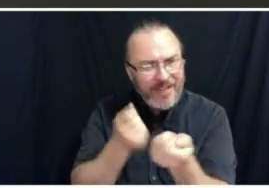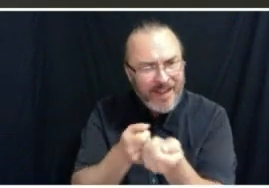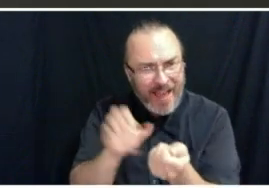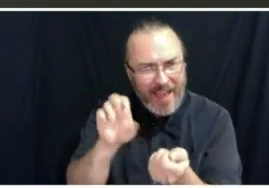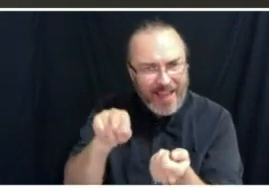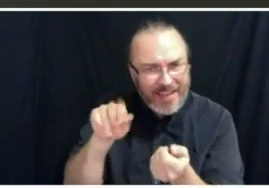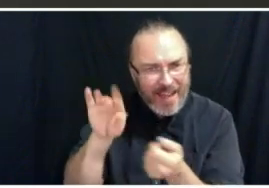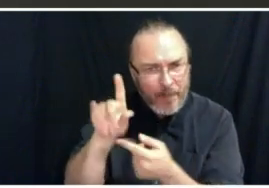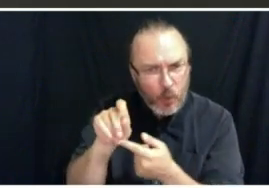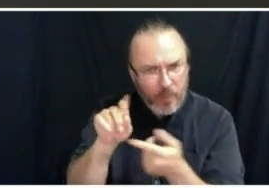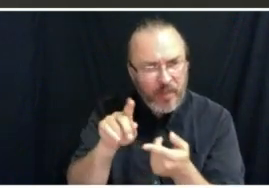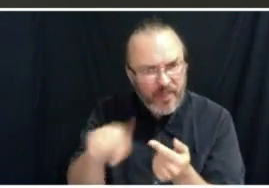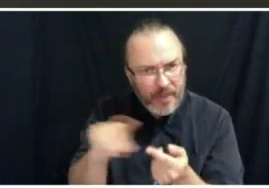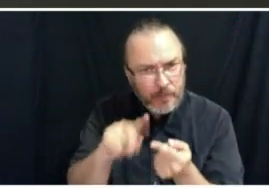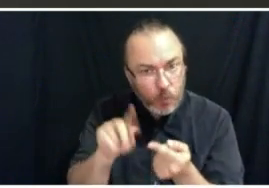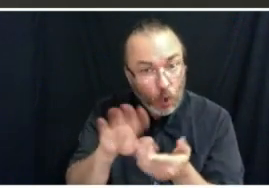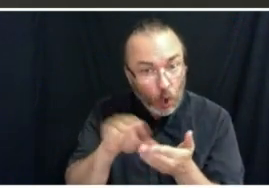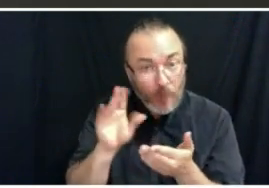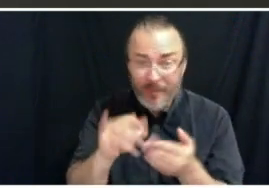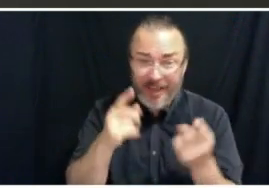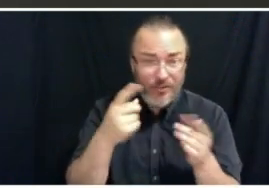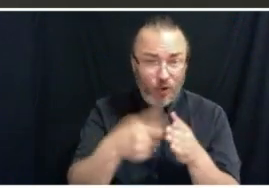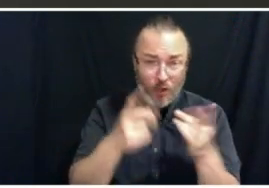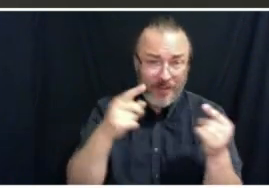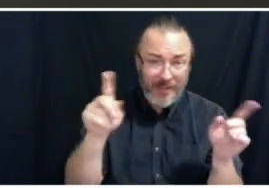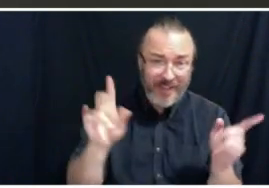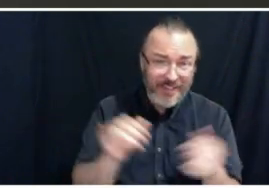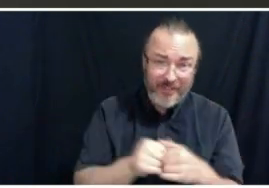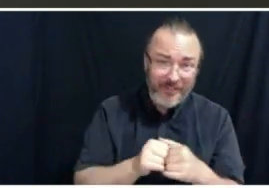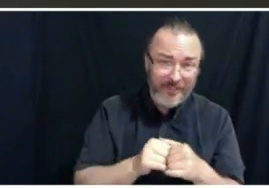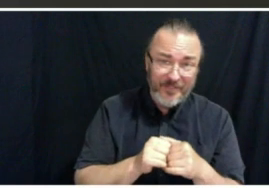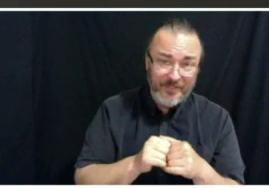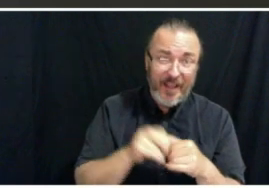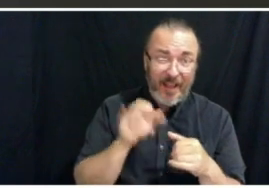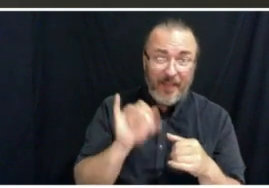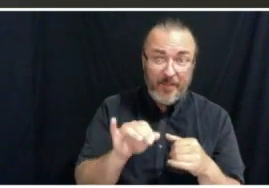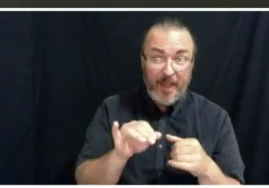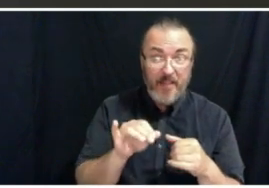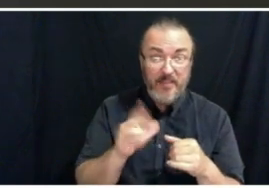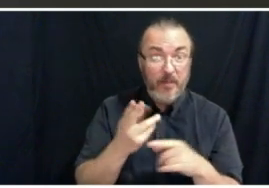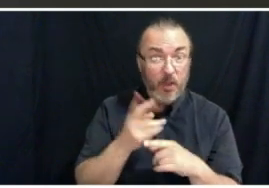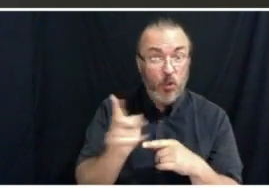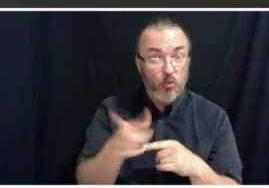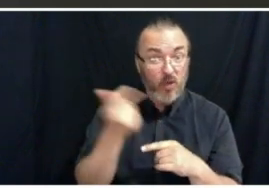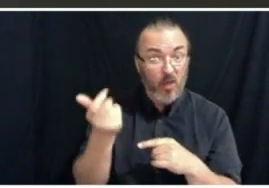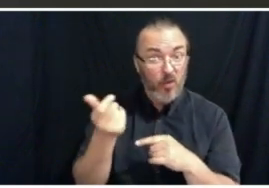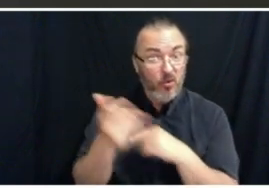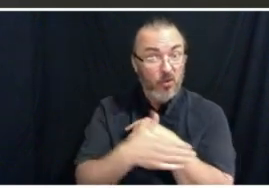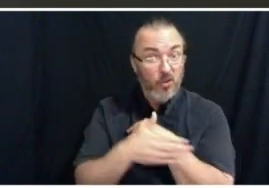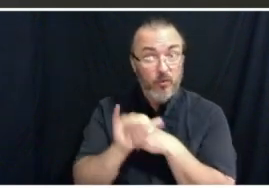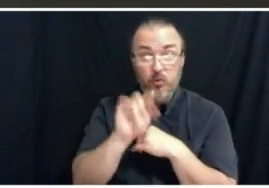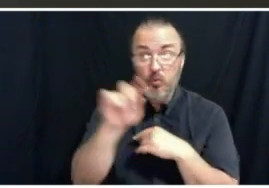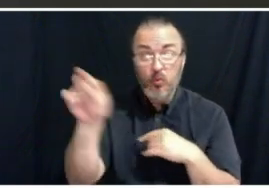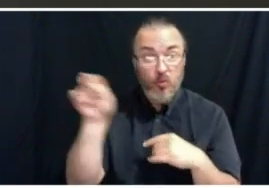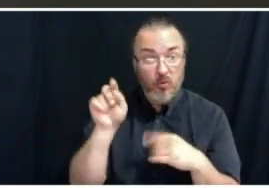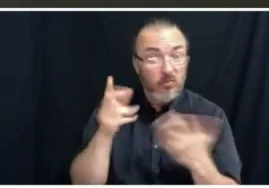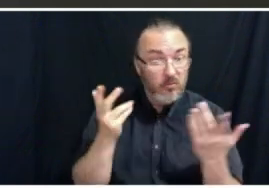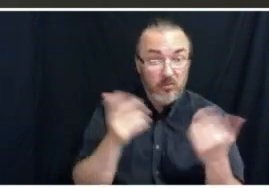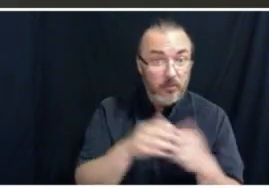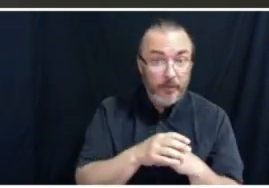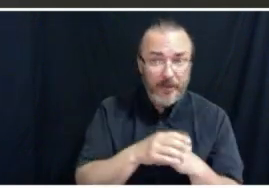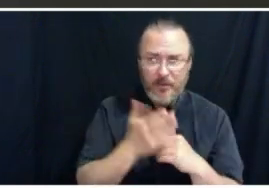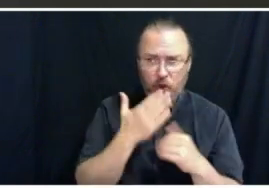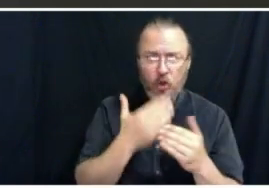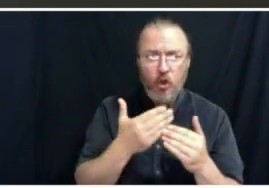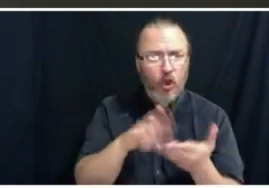cost effective, has been exported and expanded in other countries in the world. It's a good South-South learning example.